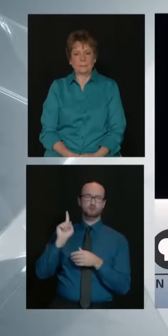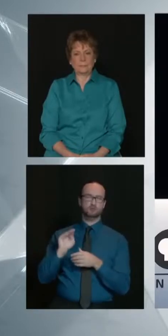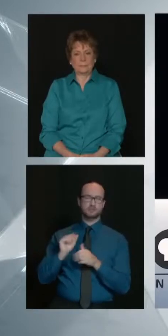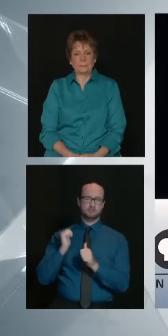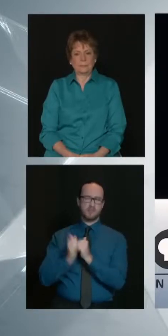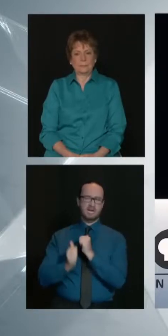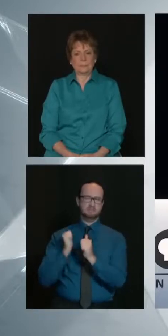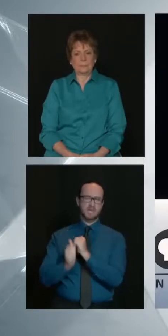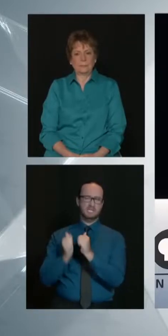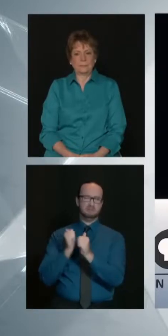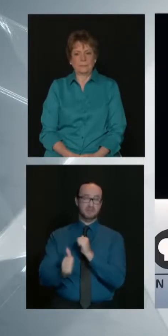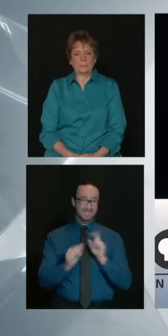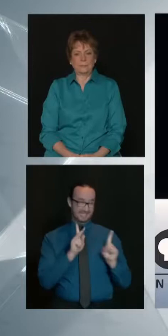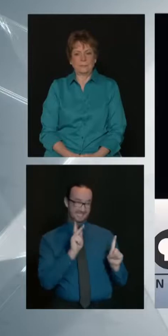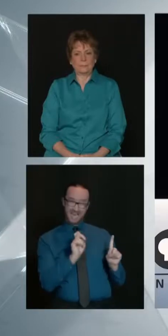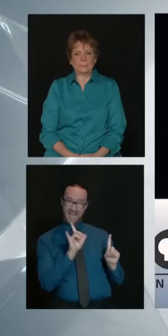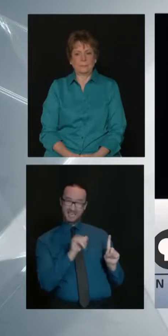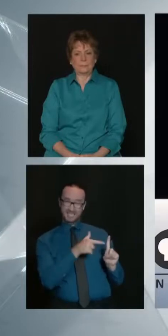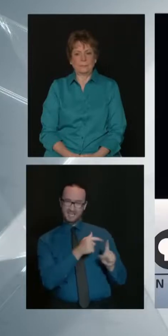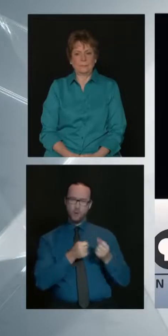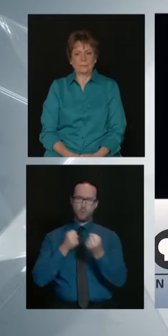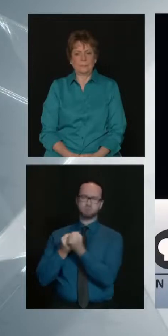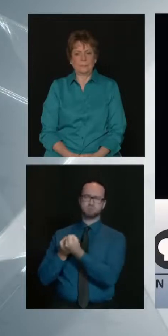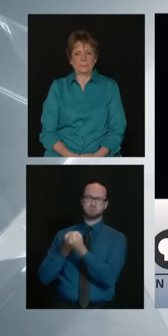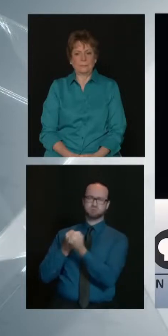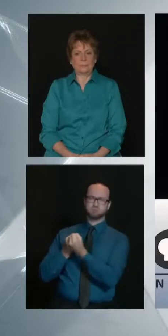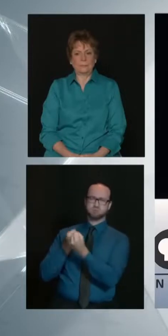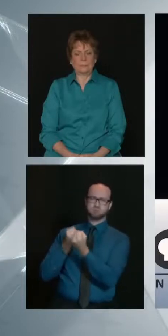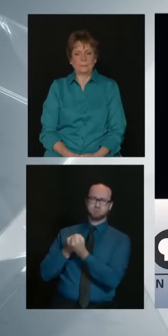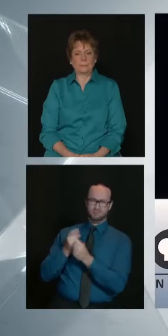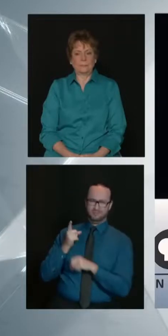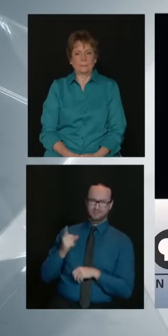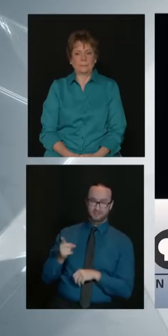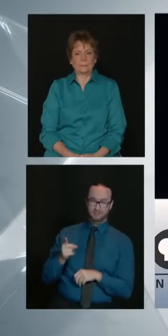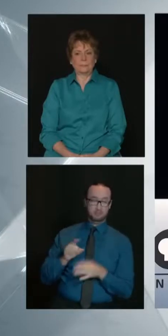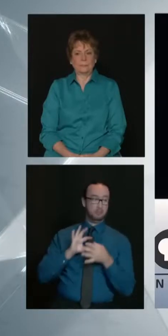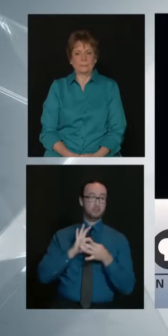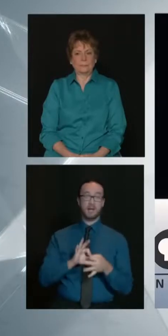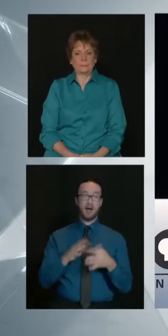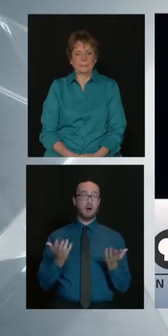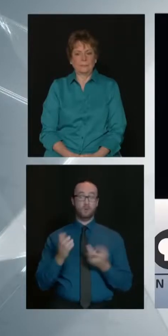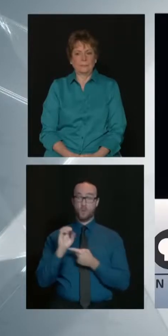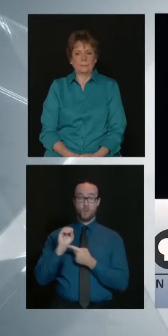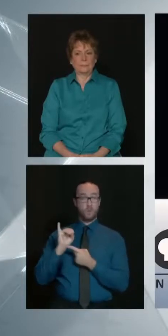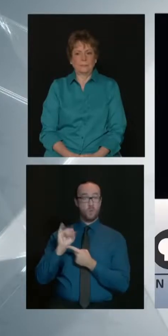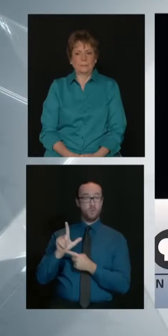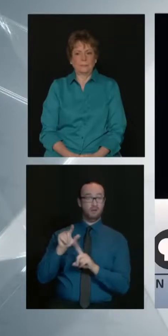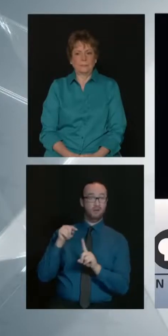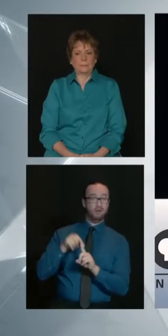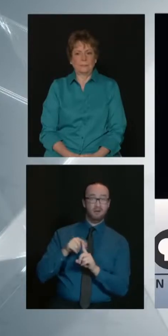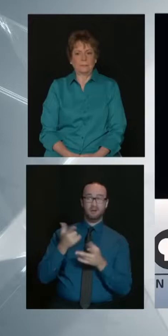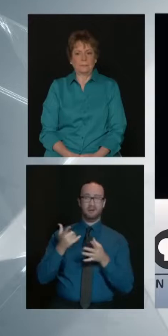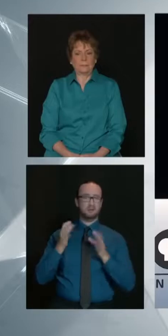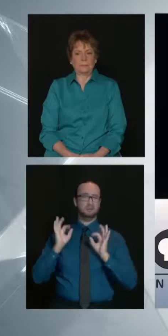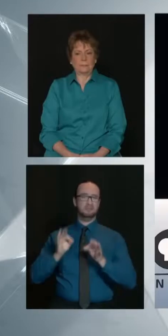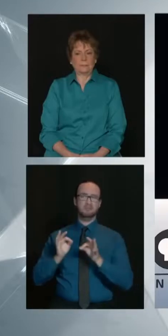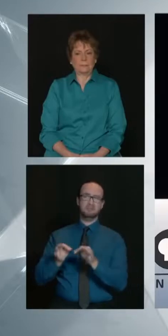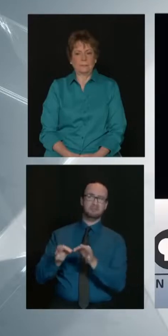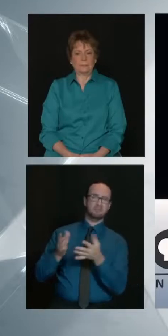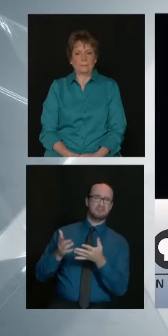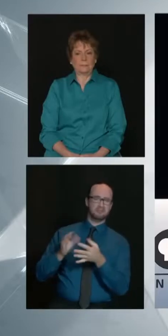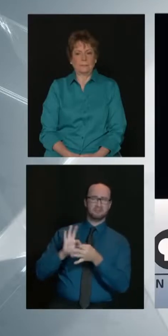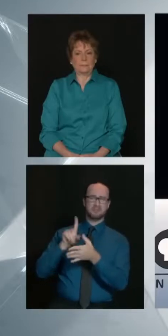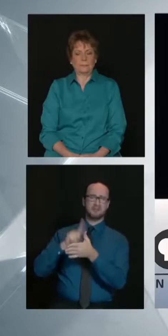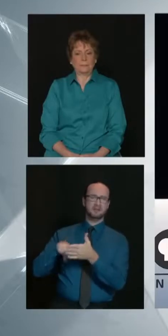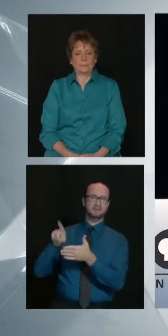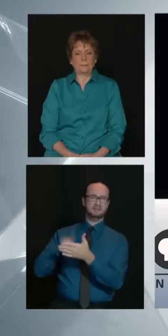war on oil and gas. Well, what'd they think was going to happen? When you declare war on oil and gas in a country that is still mostly powered by oil and gas, you think that's